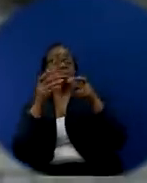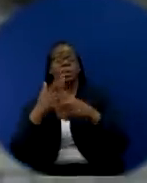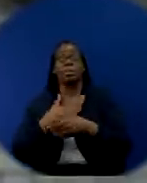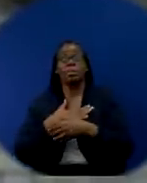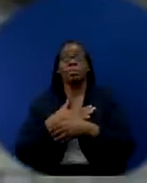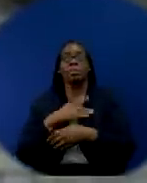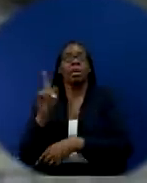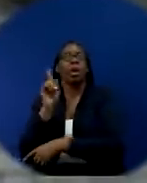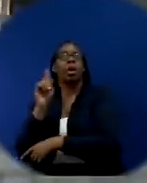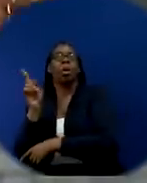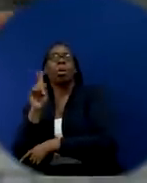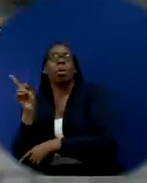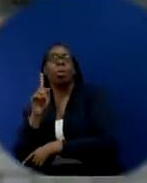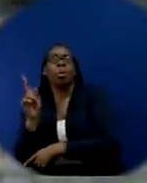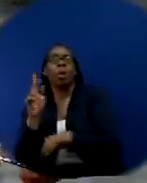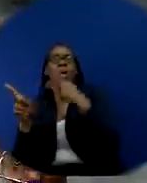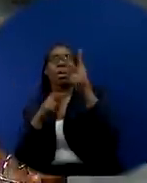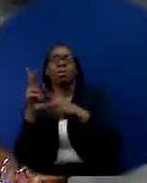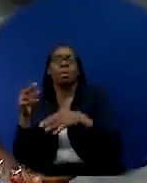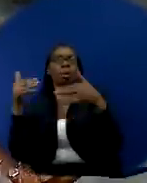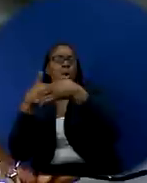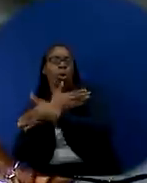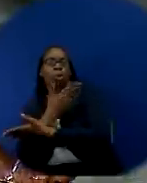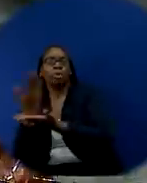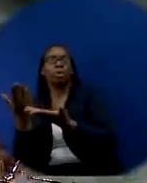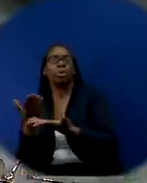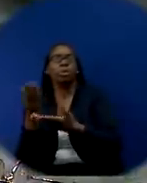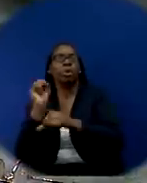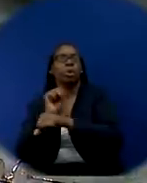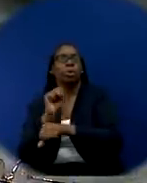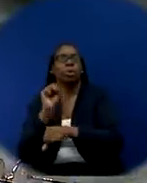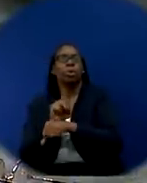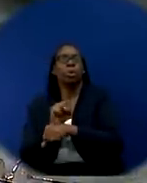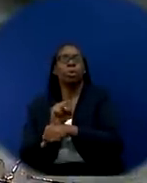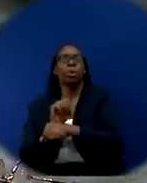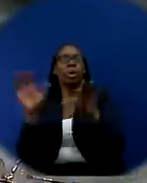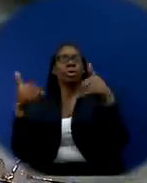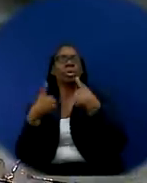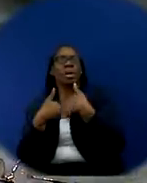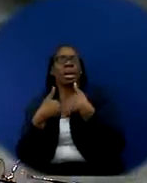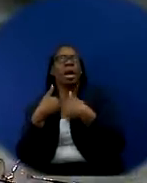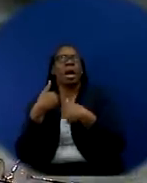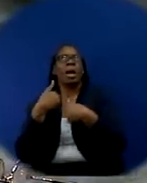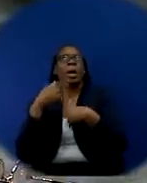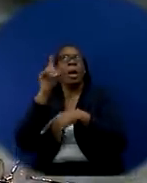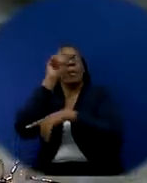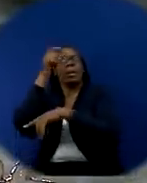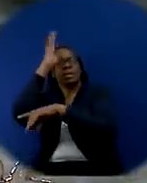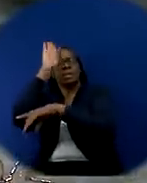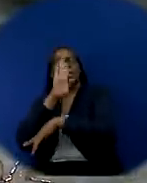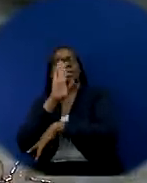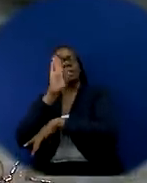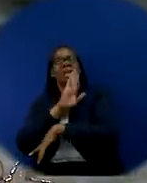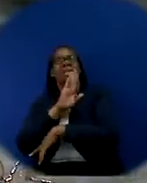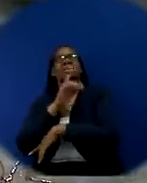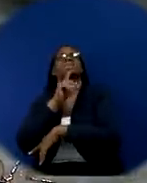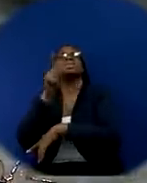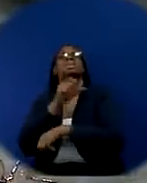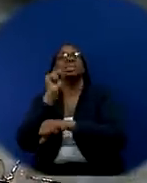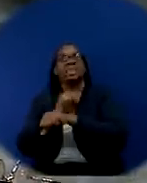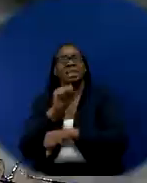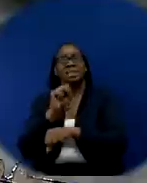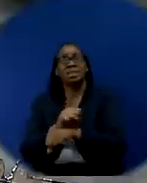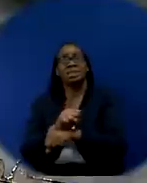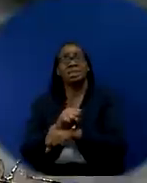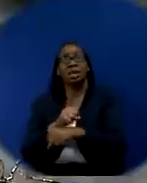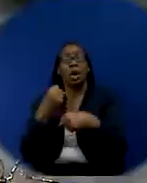are the folk who are new to your career who can testify you got the job because God said yes to you and did not allow other folk who may